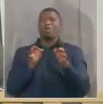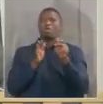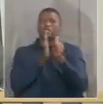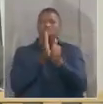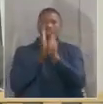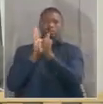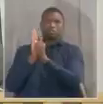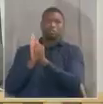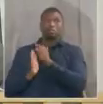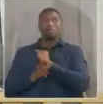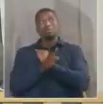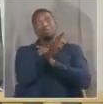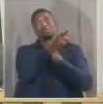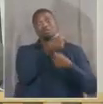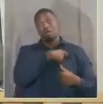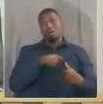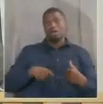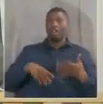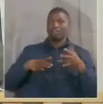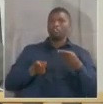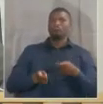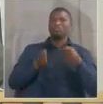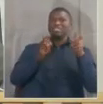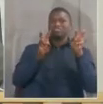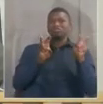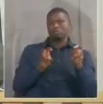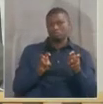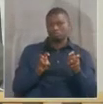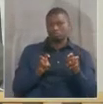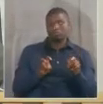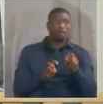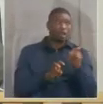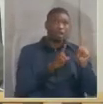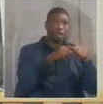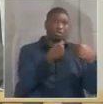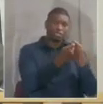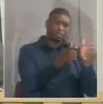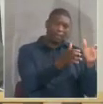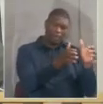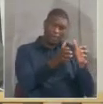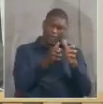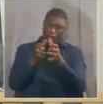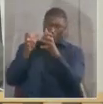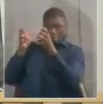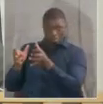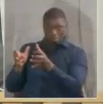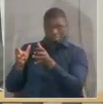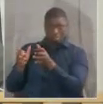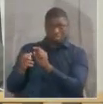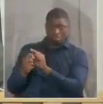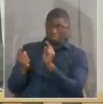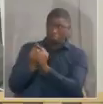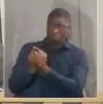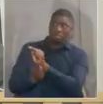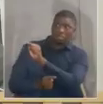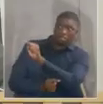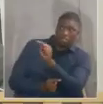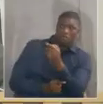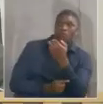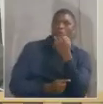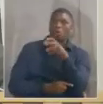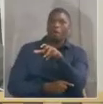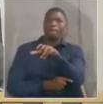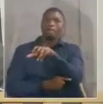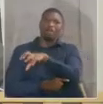the president. And then they received briefings from the